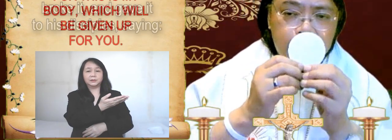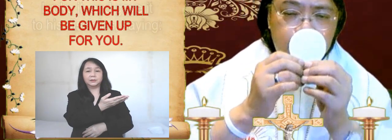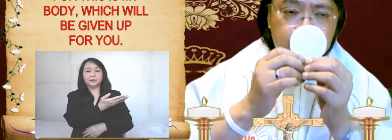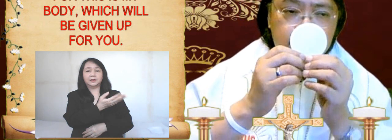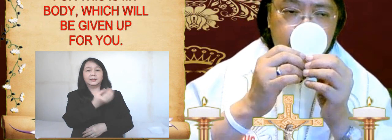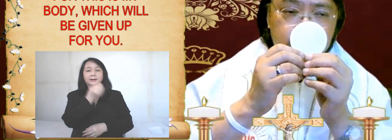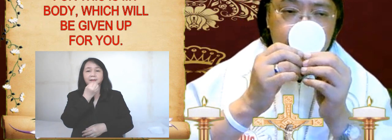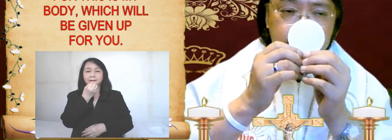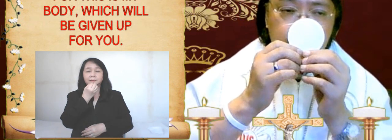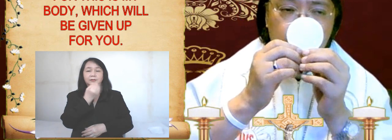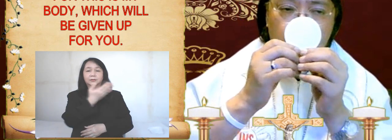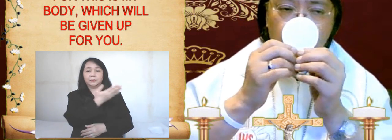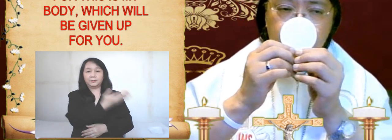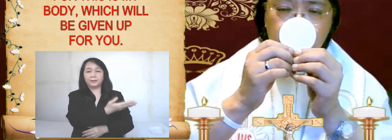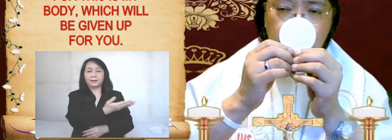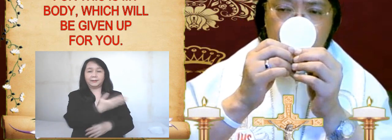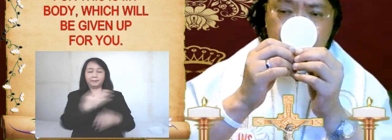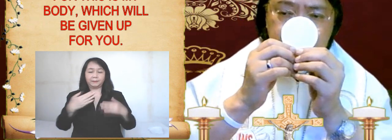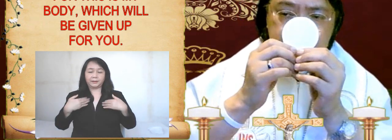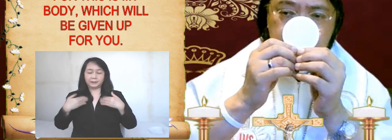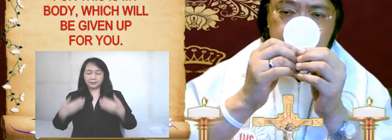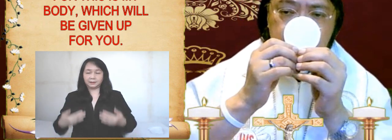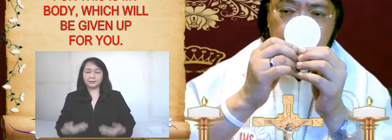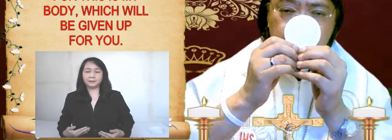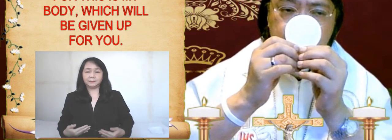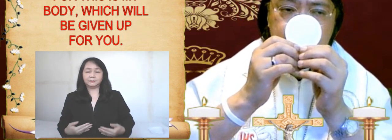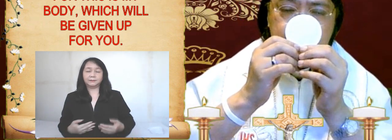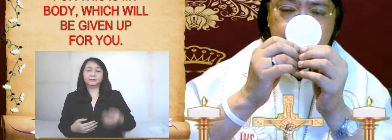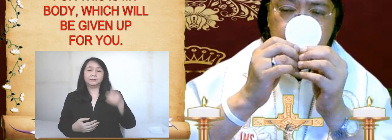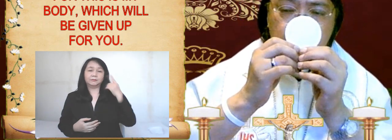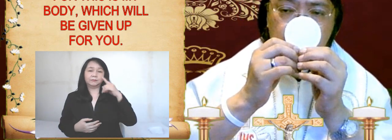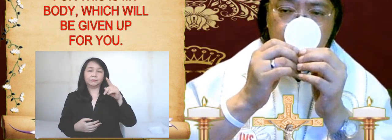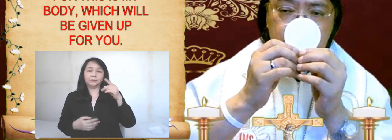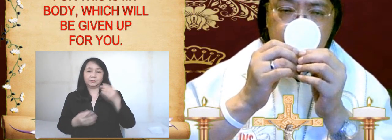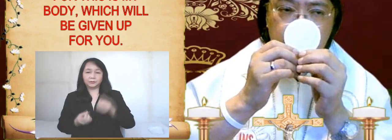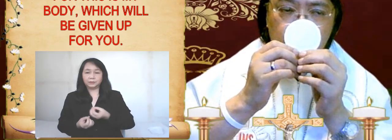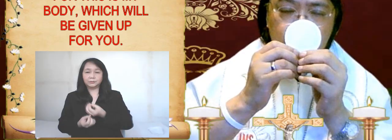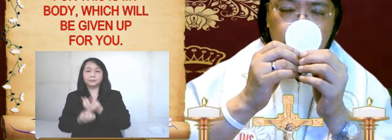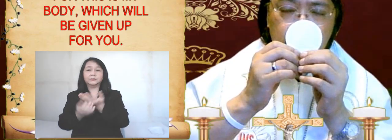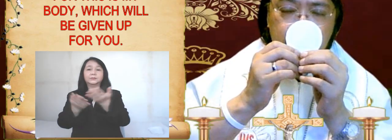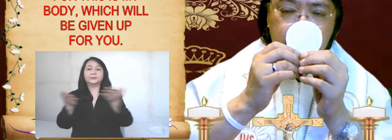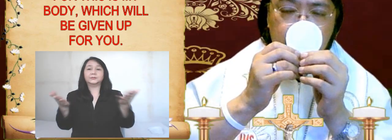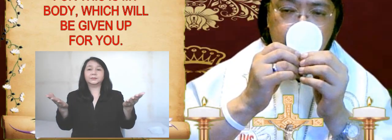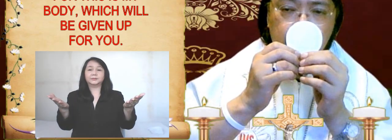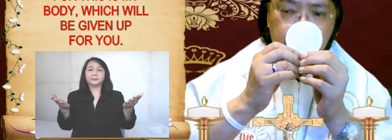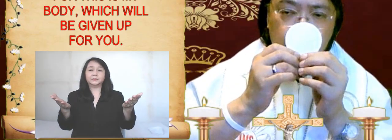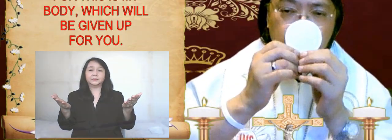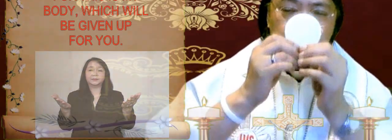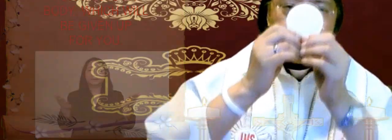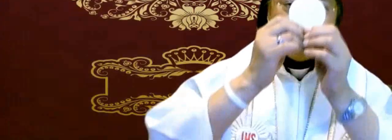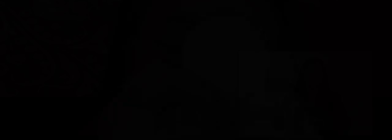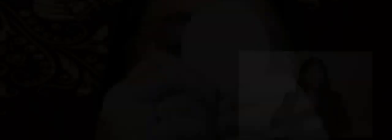saying, Take this, all of you, and eat of it, for this is my body, which will be given up